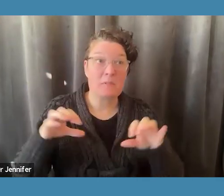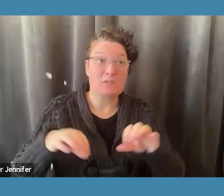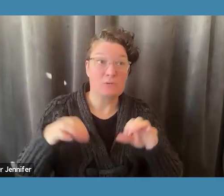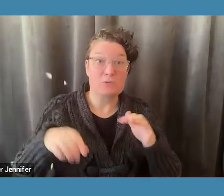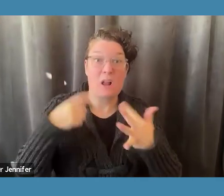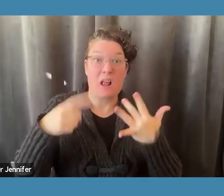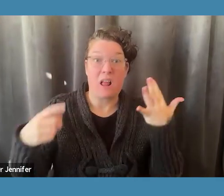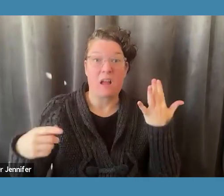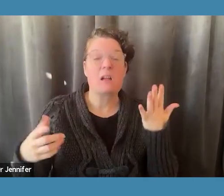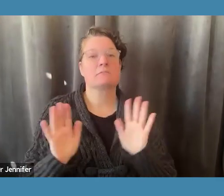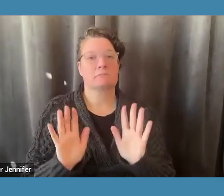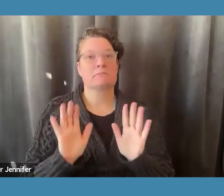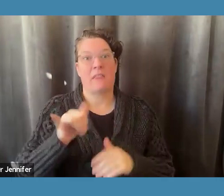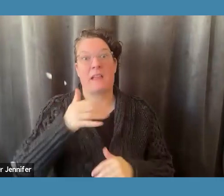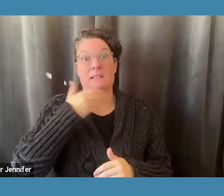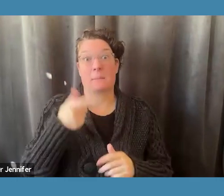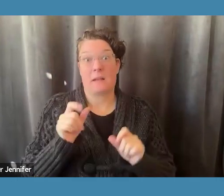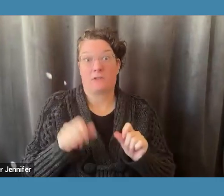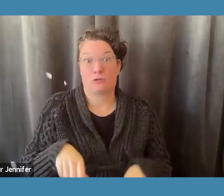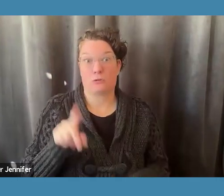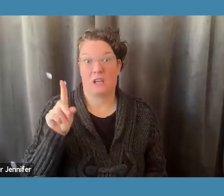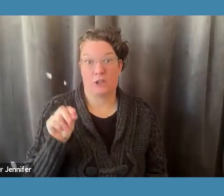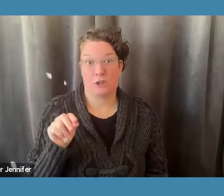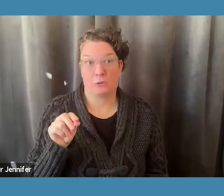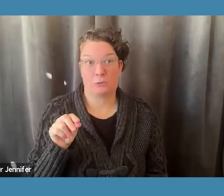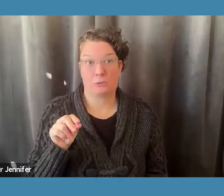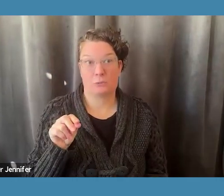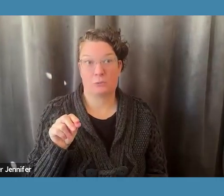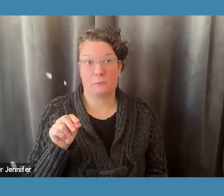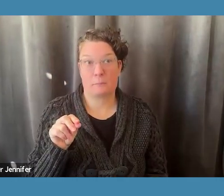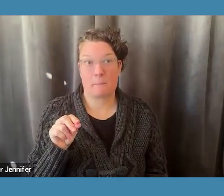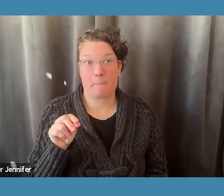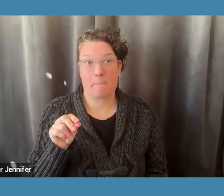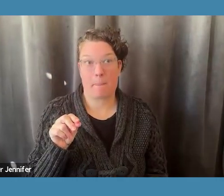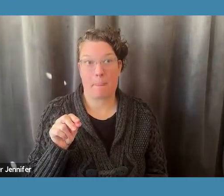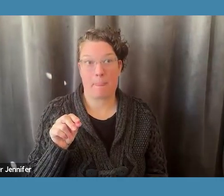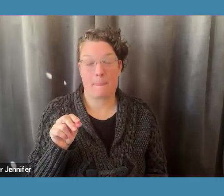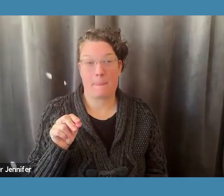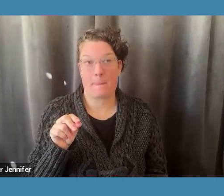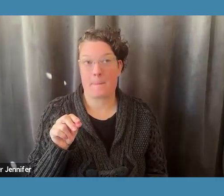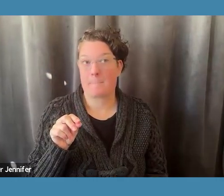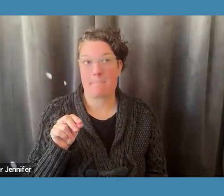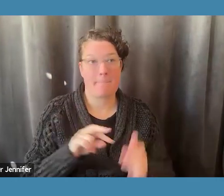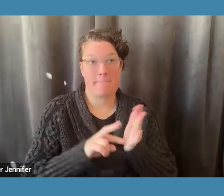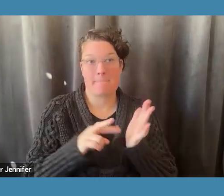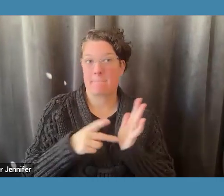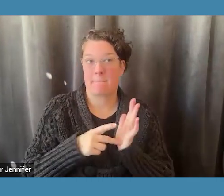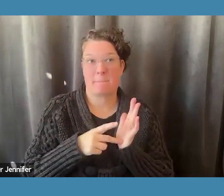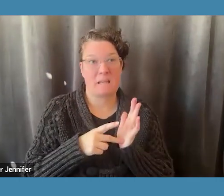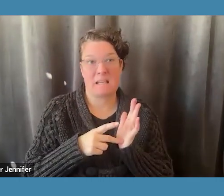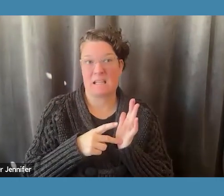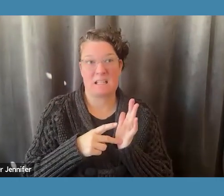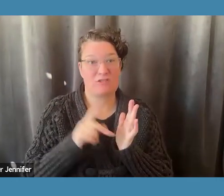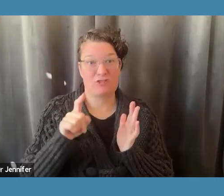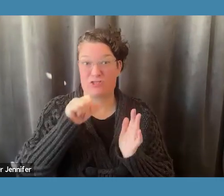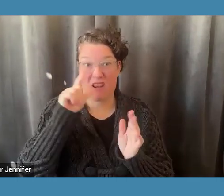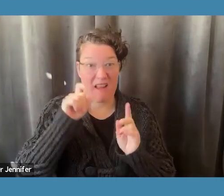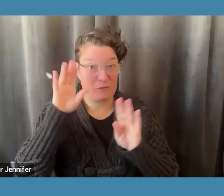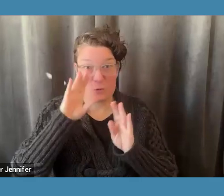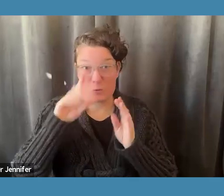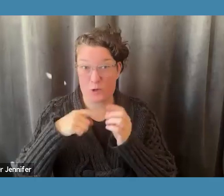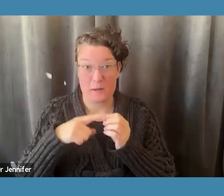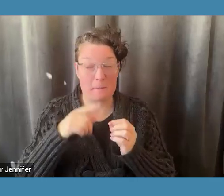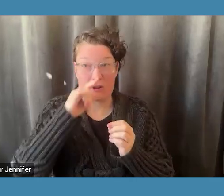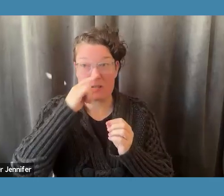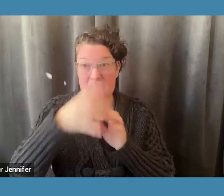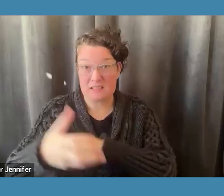that, like that's the best you can do. And I would not you should not have to worry that you're going to lose your kids